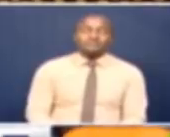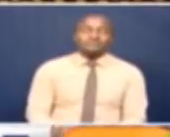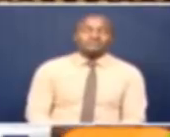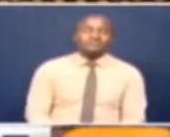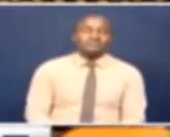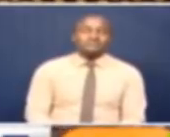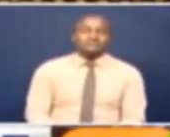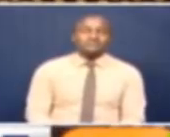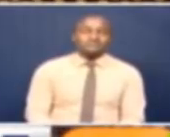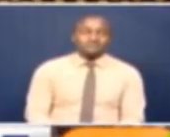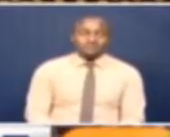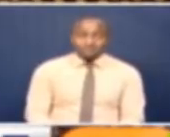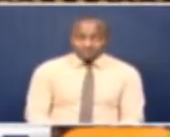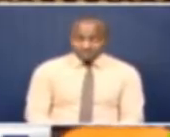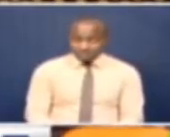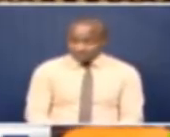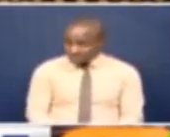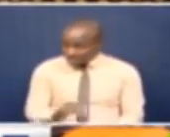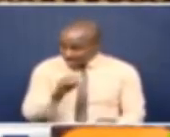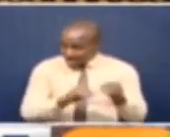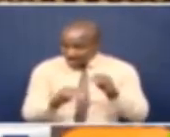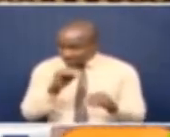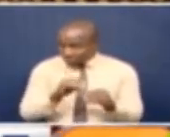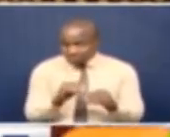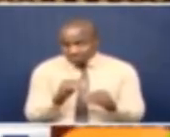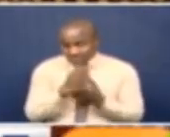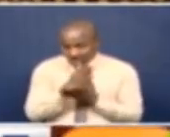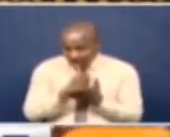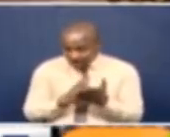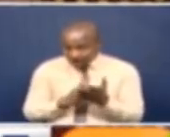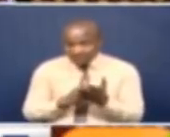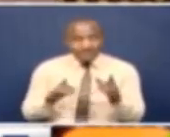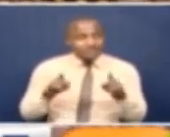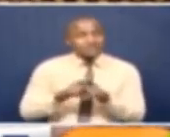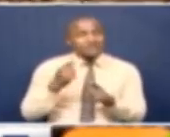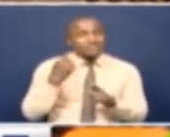Turnouts in by-elections are generally lower. I can tell you,